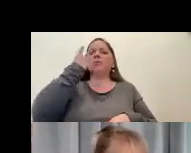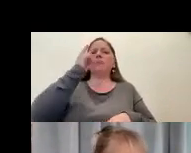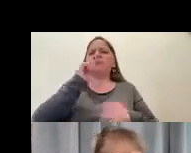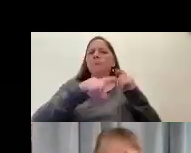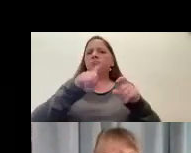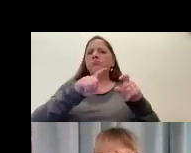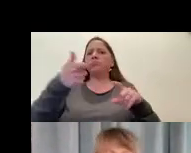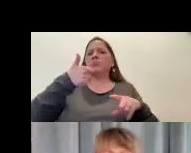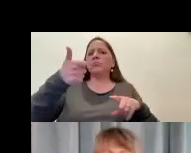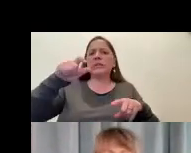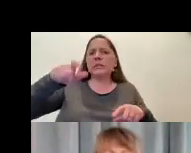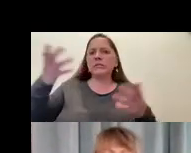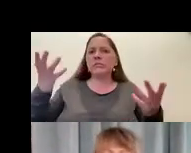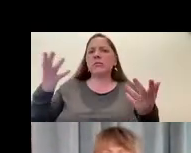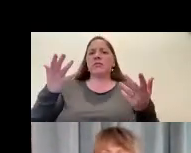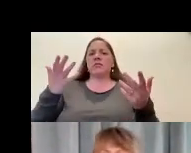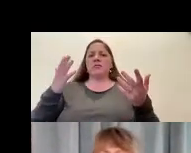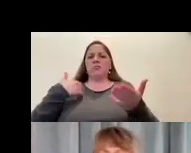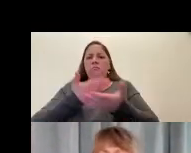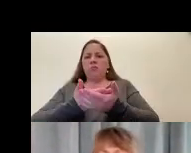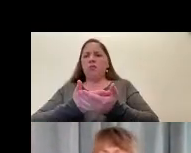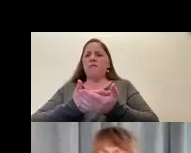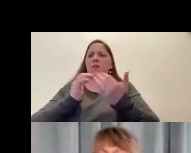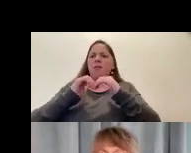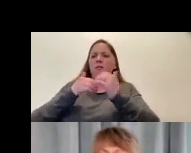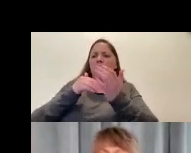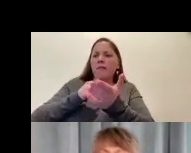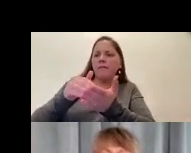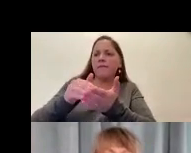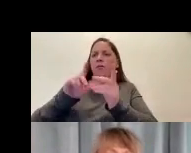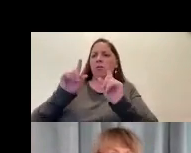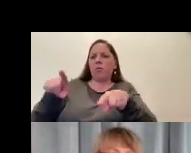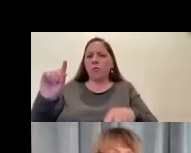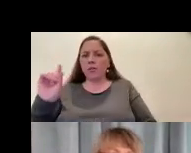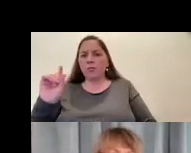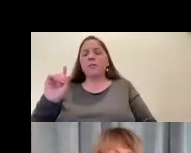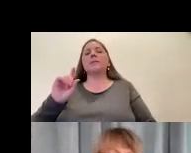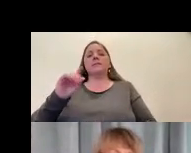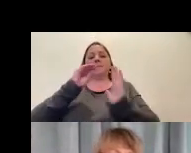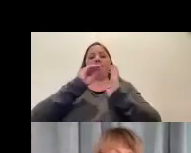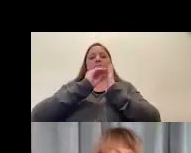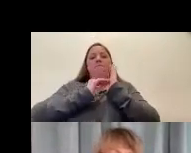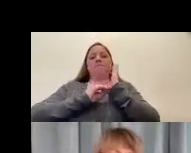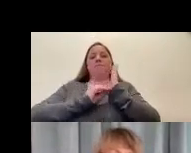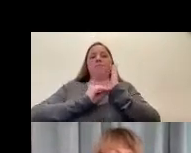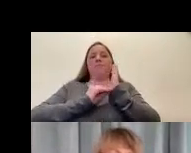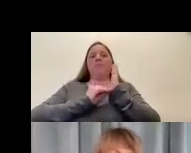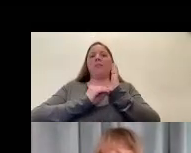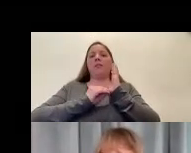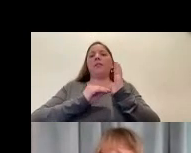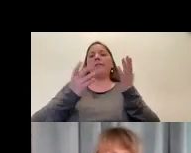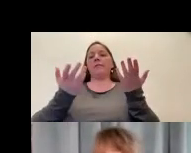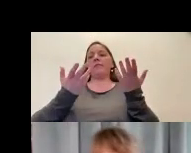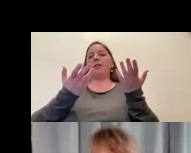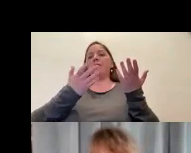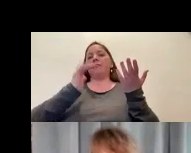transportation needs are, where they have to go, how often. And then that individual gets the opportunity to